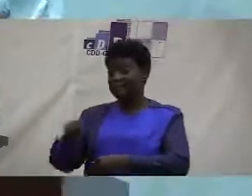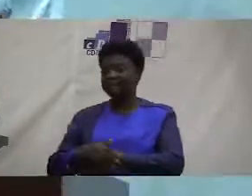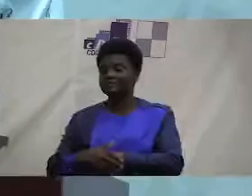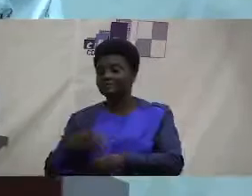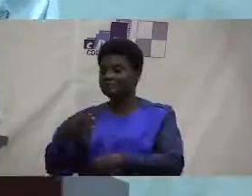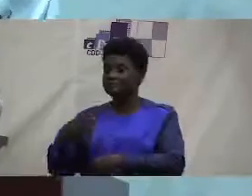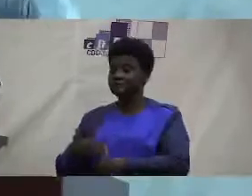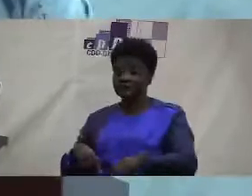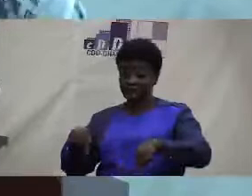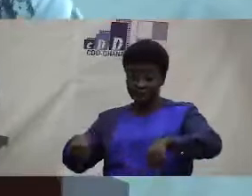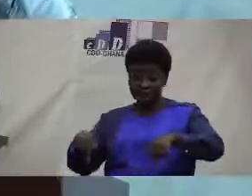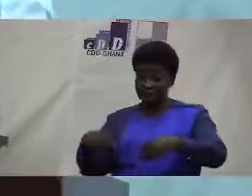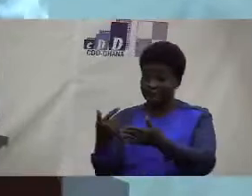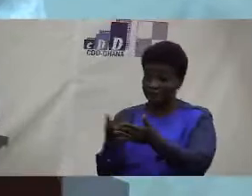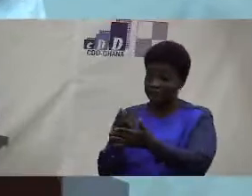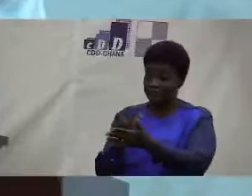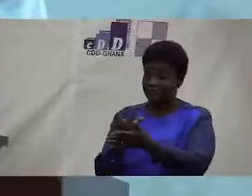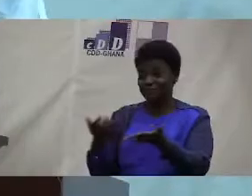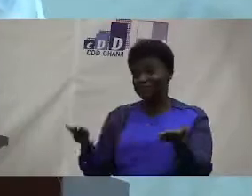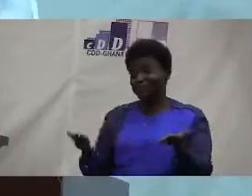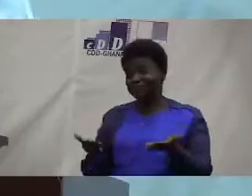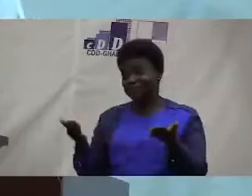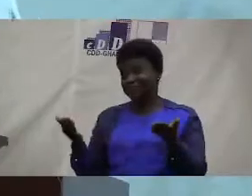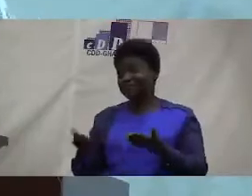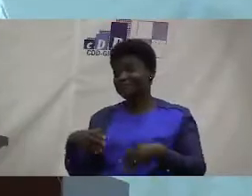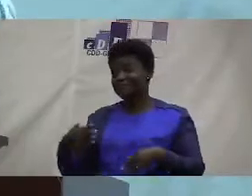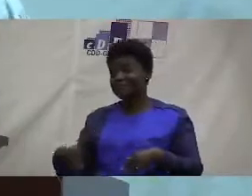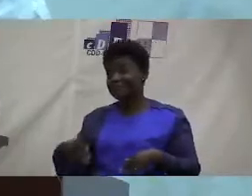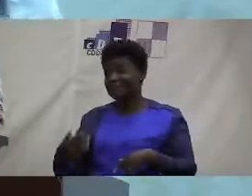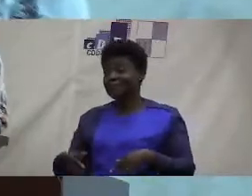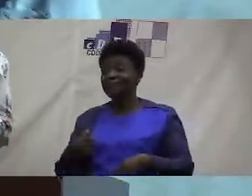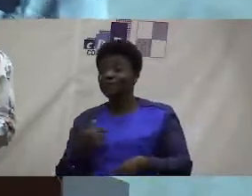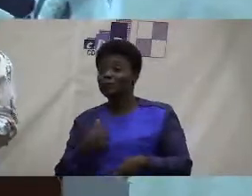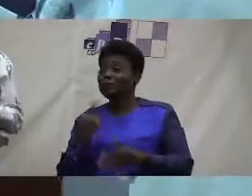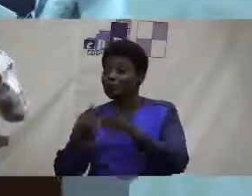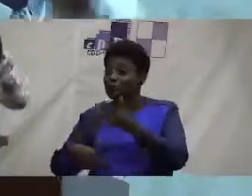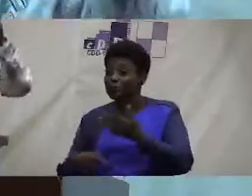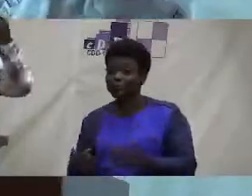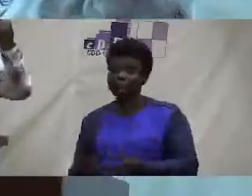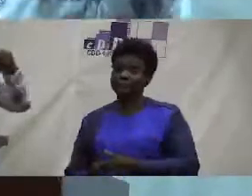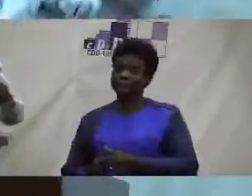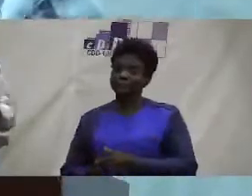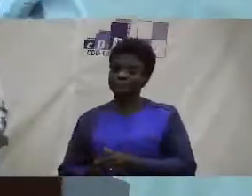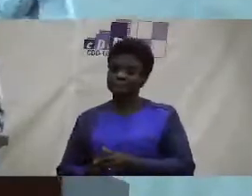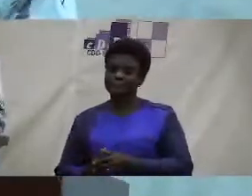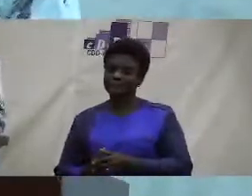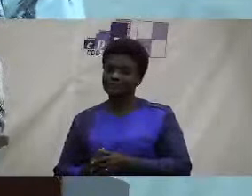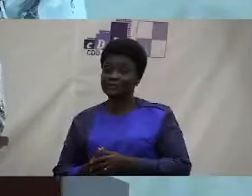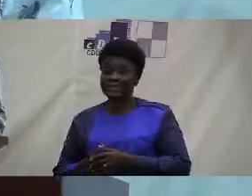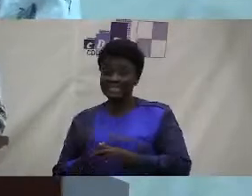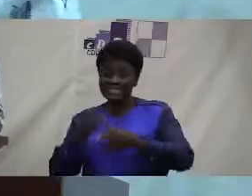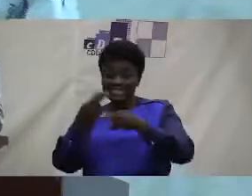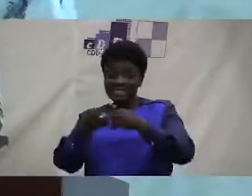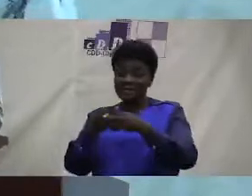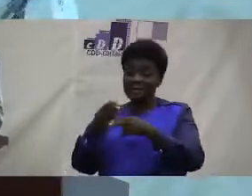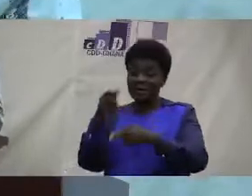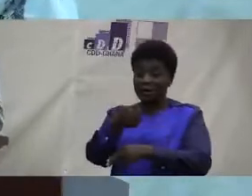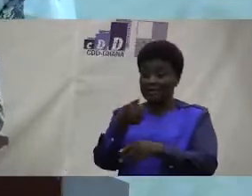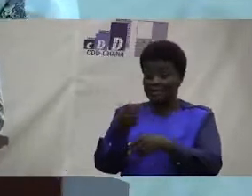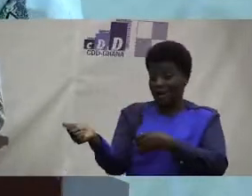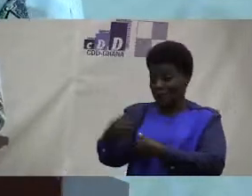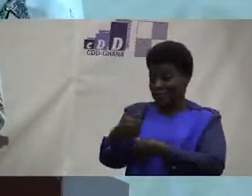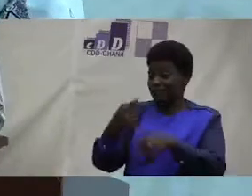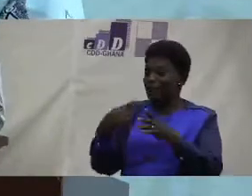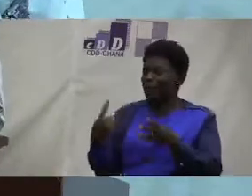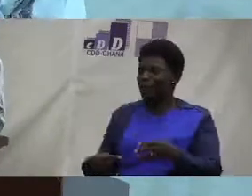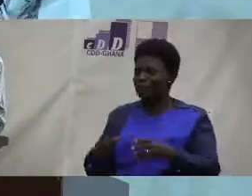In Ghana here, we've been priding ourselves as the beacon of democracy